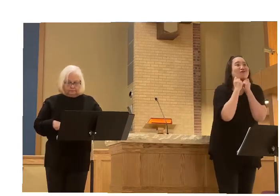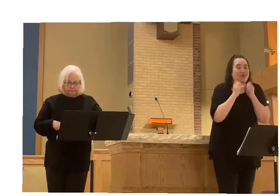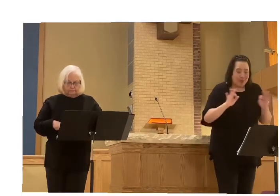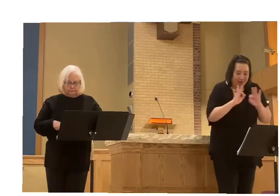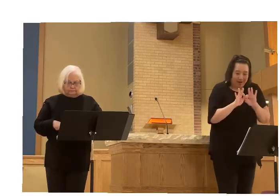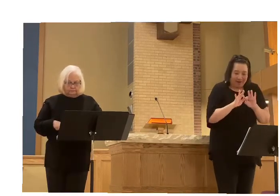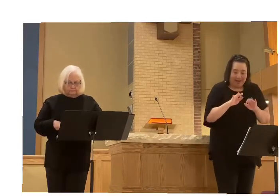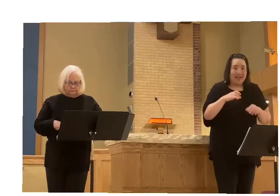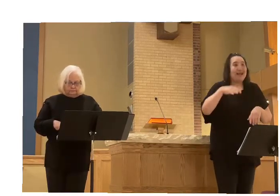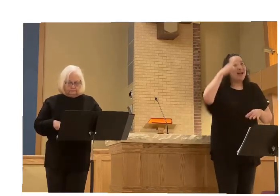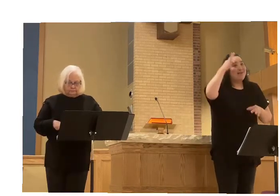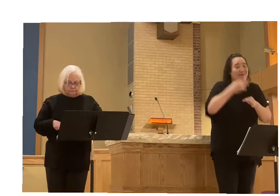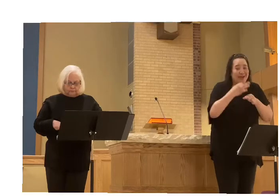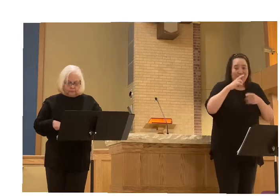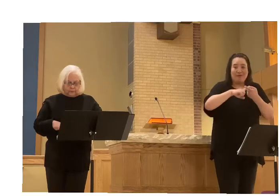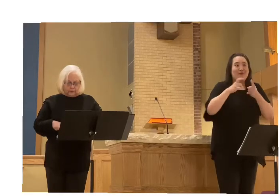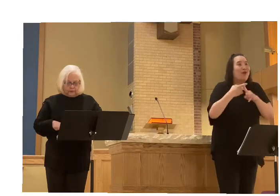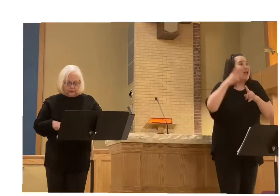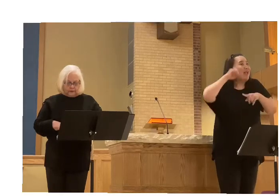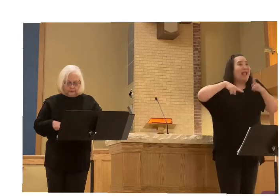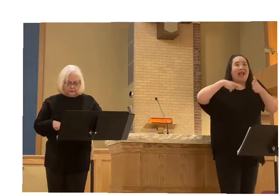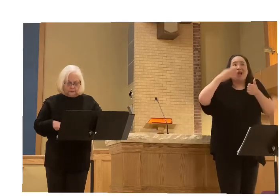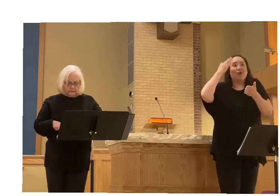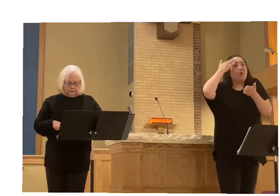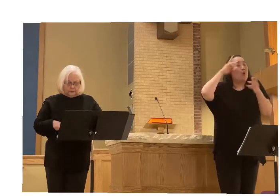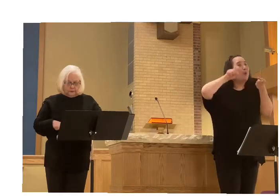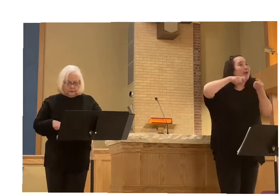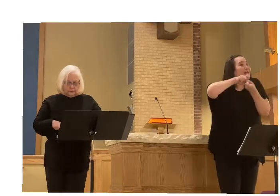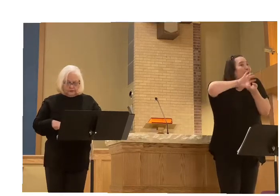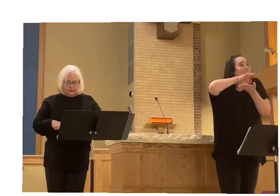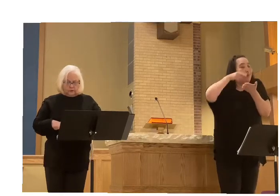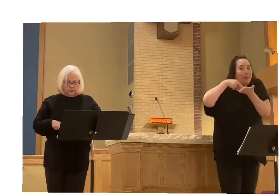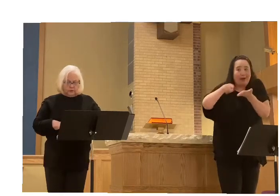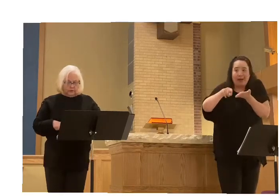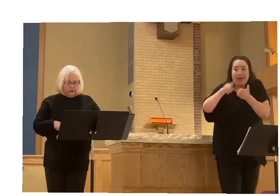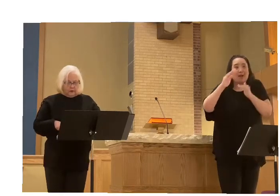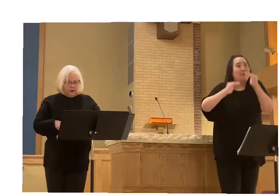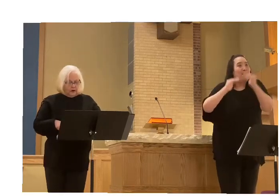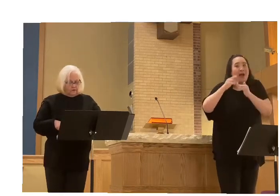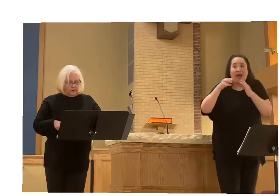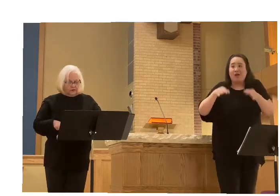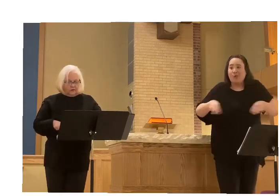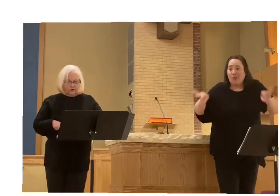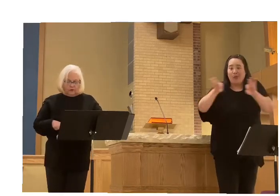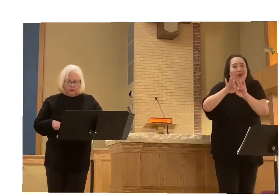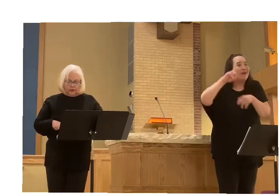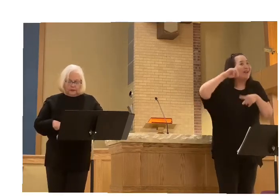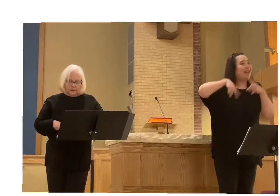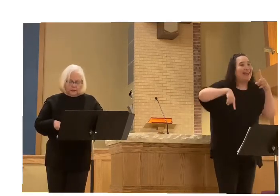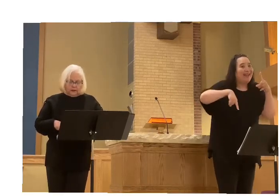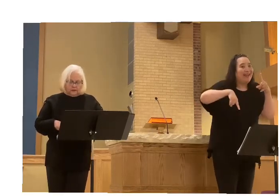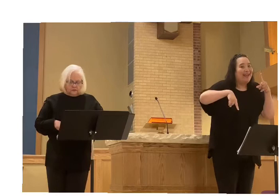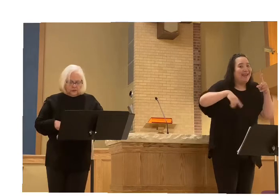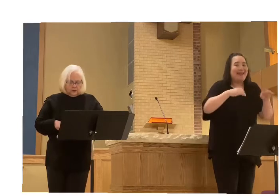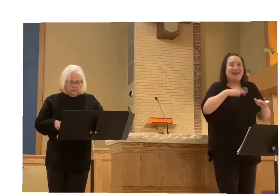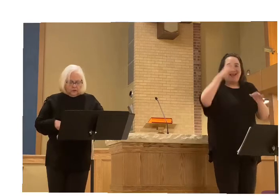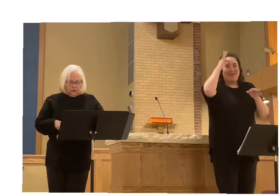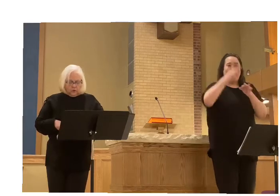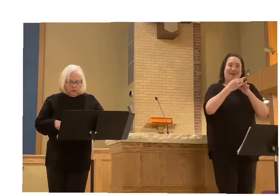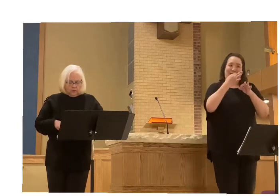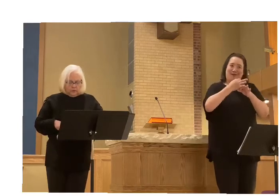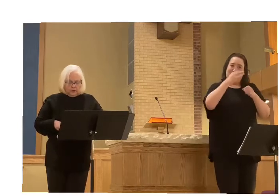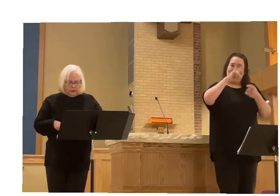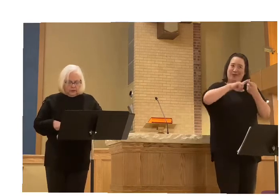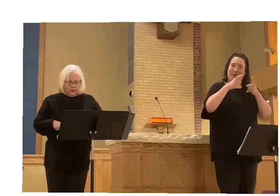faithful friend is beyond price. No sum can balance his worth. A faithful friend is a